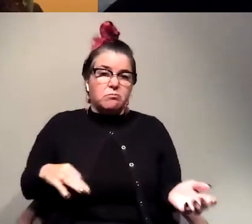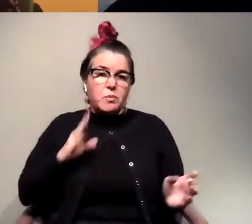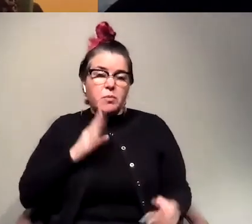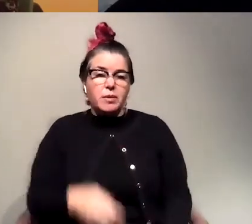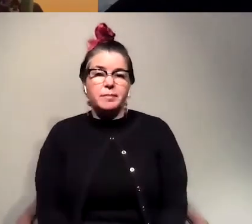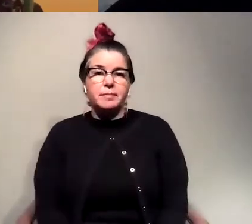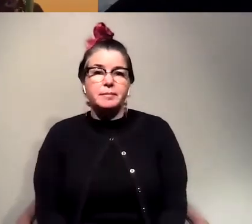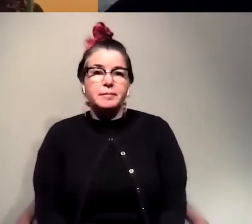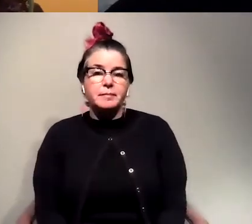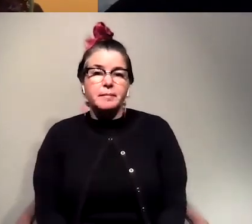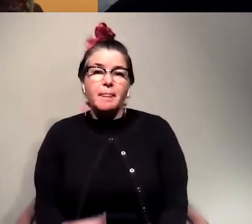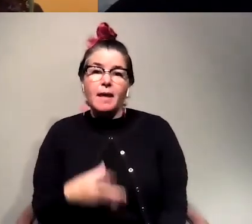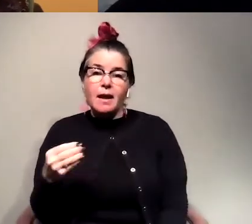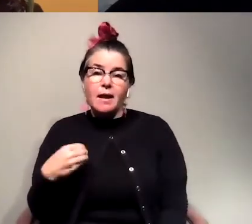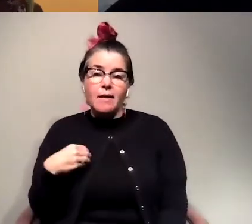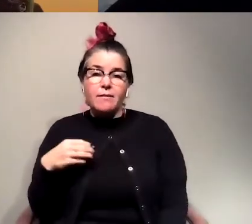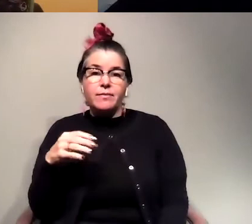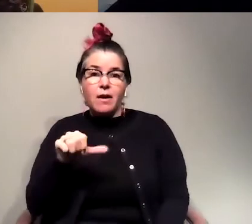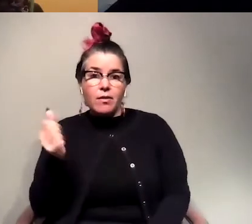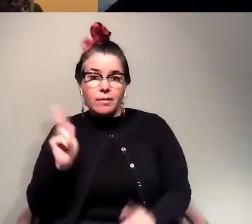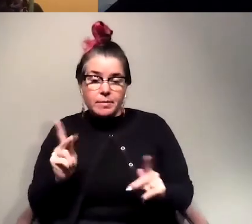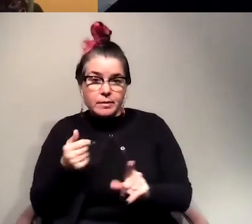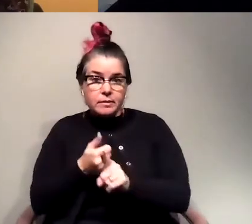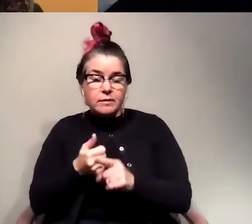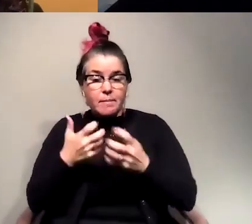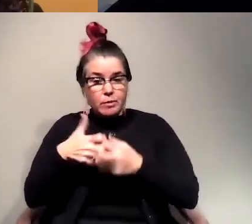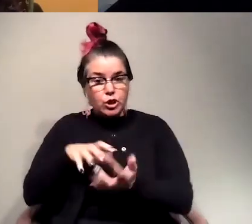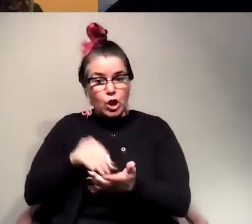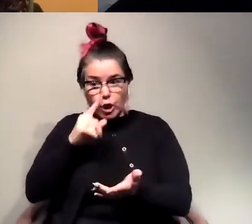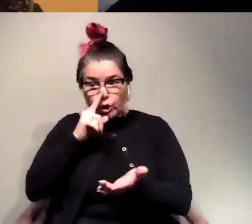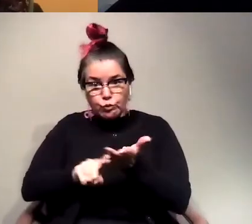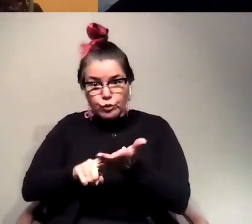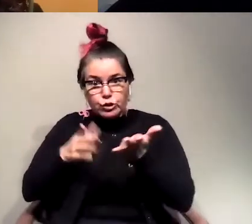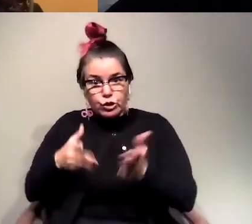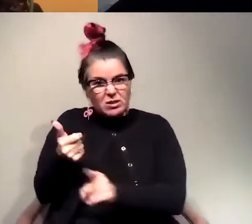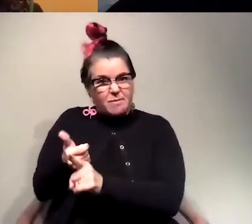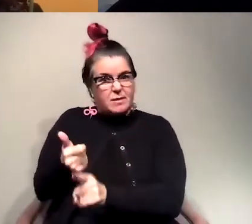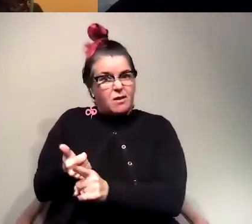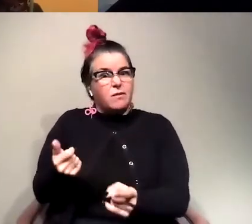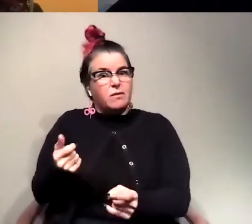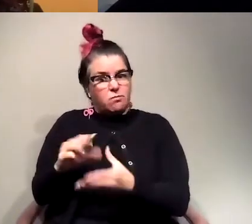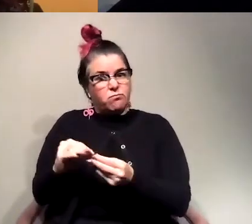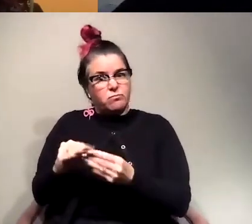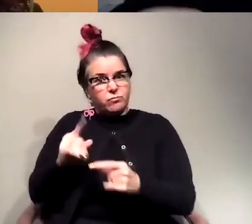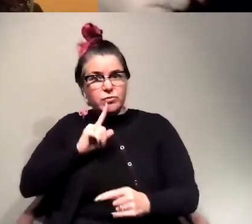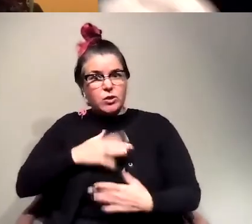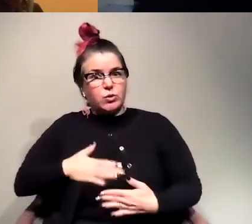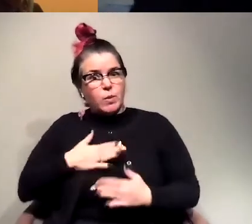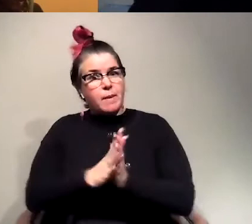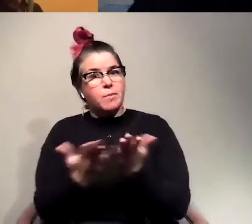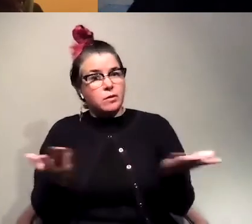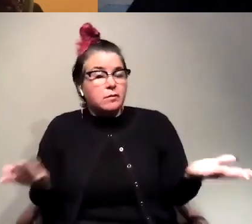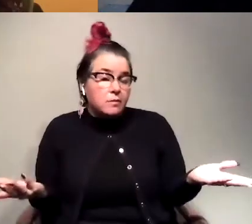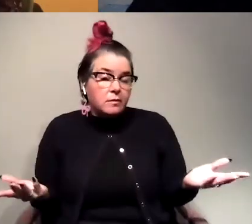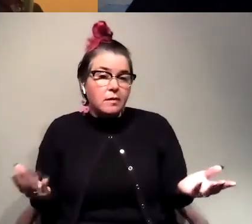got fans who are machine learning researchers themselves who say they really enjoyed the book. So that's what I